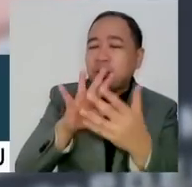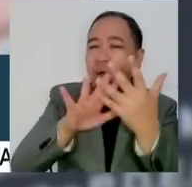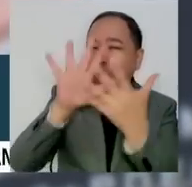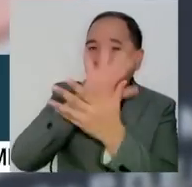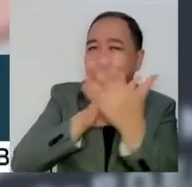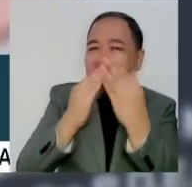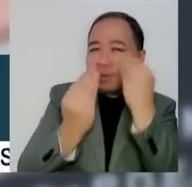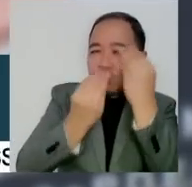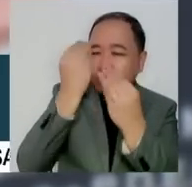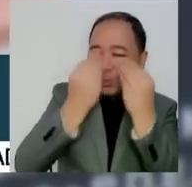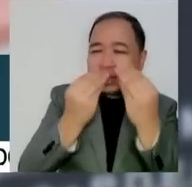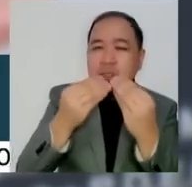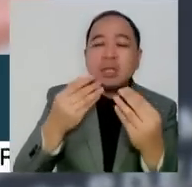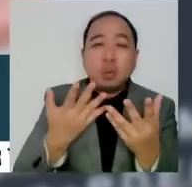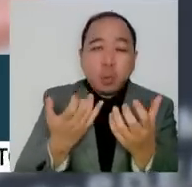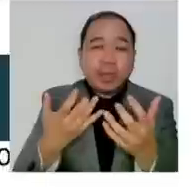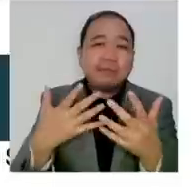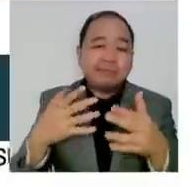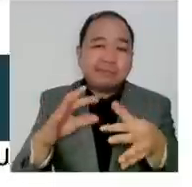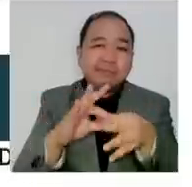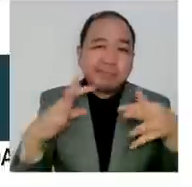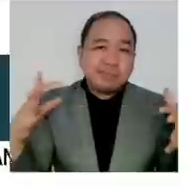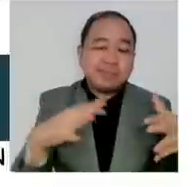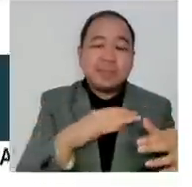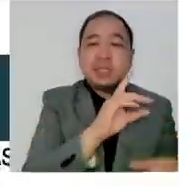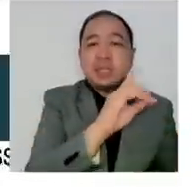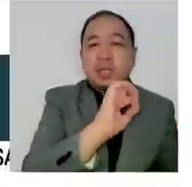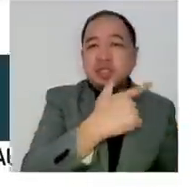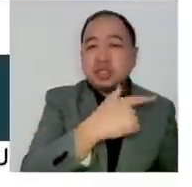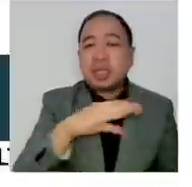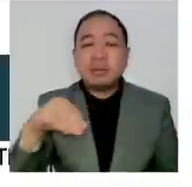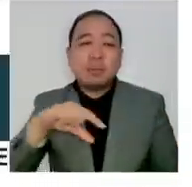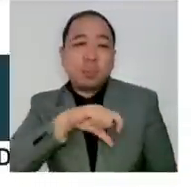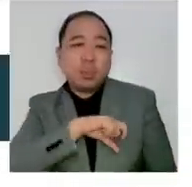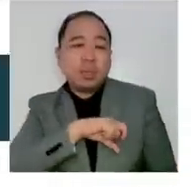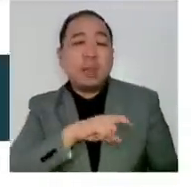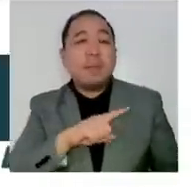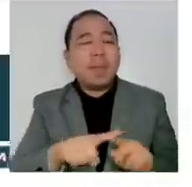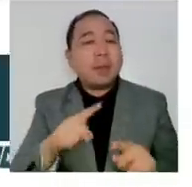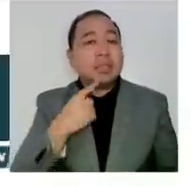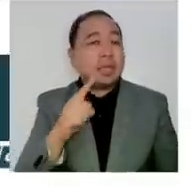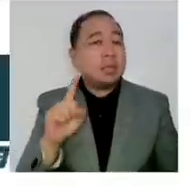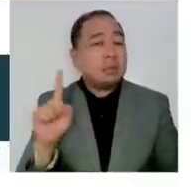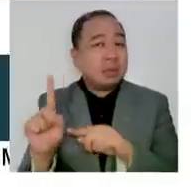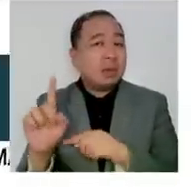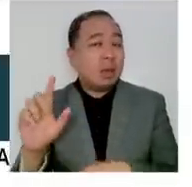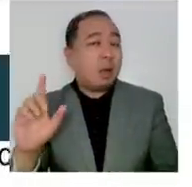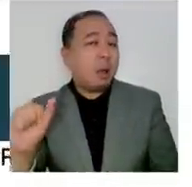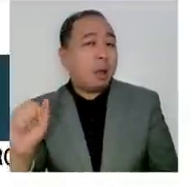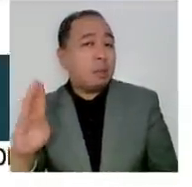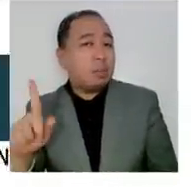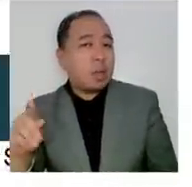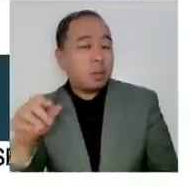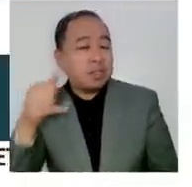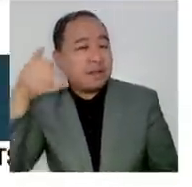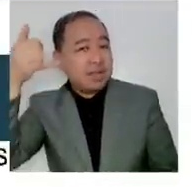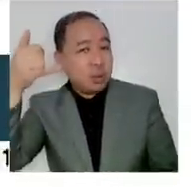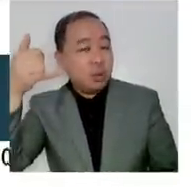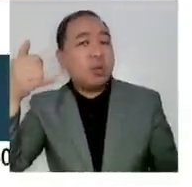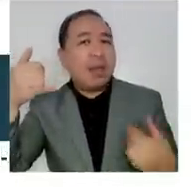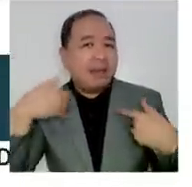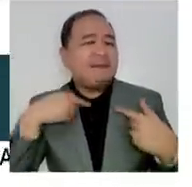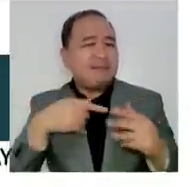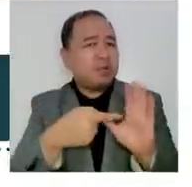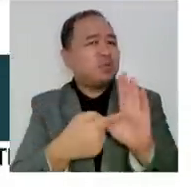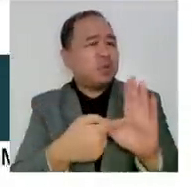Interior Department. But in a statement, Abalos insists the video of the anti-drug operation speaks for itself.